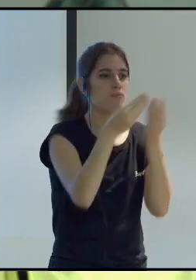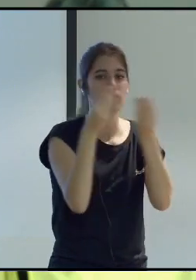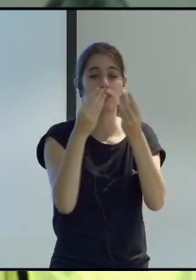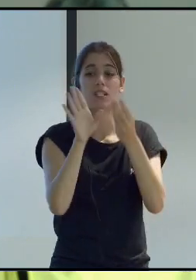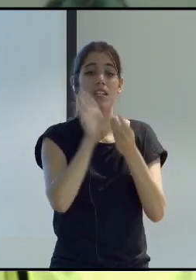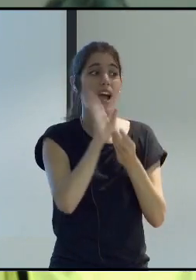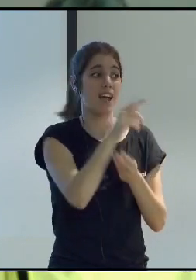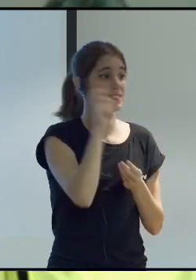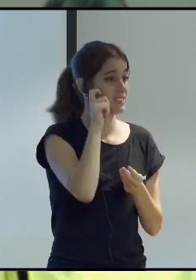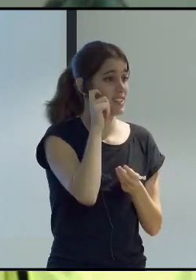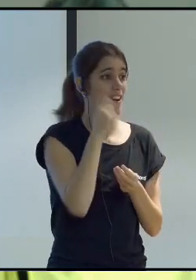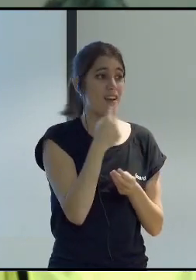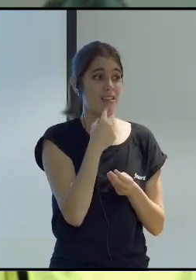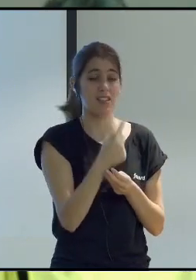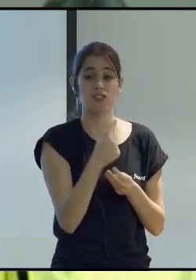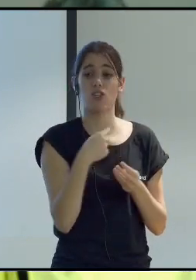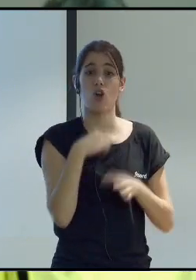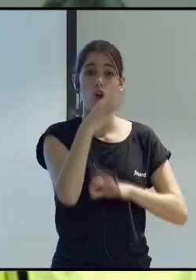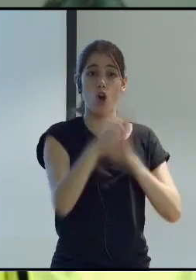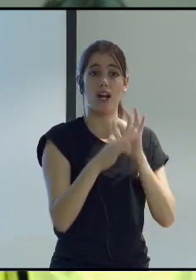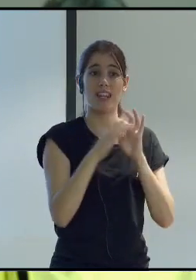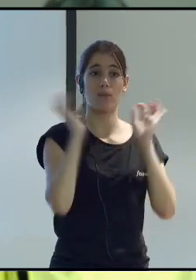organize a lot of webinars. We also want to